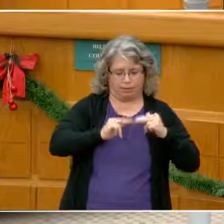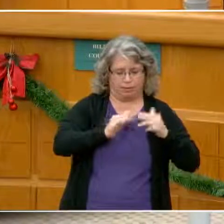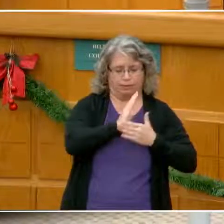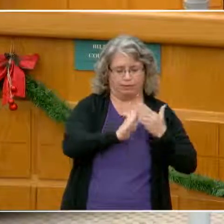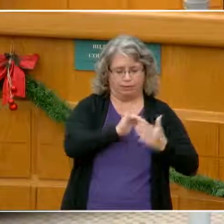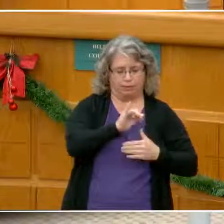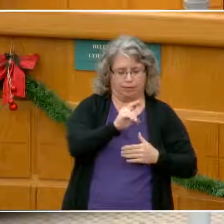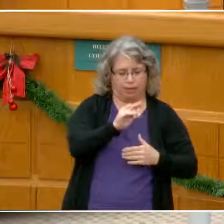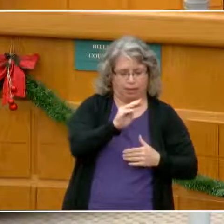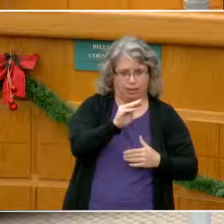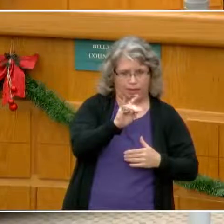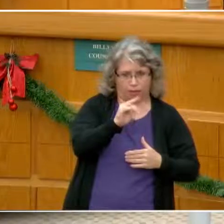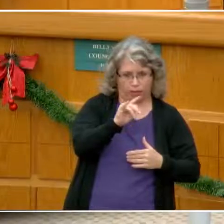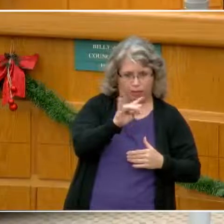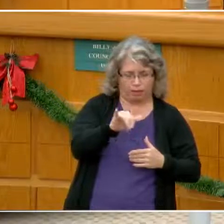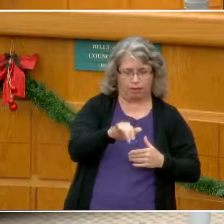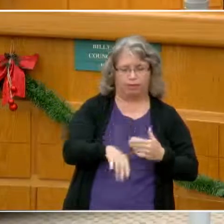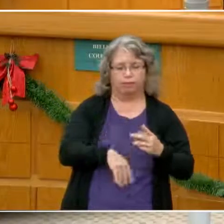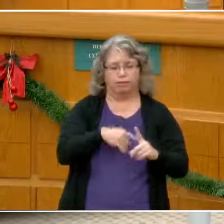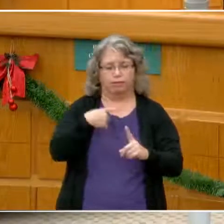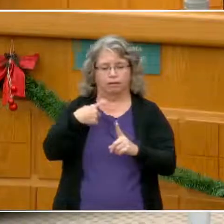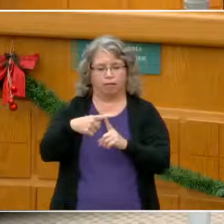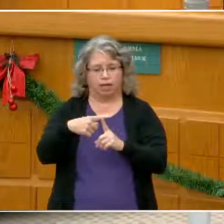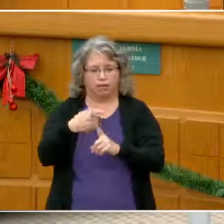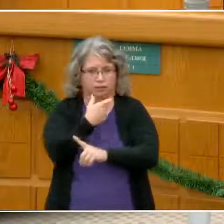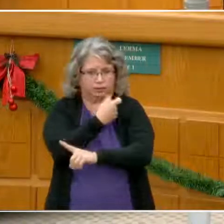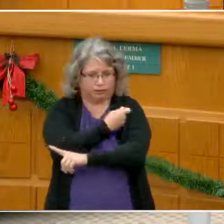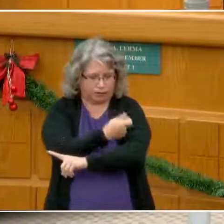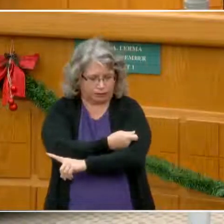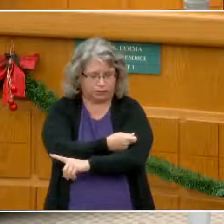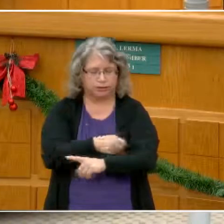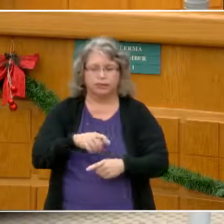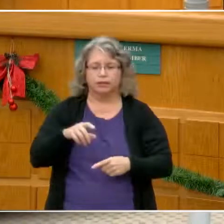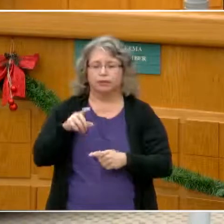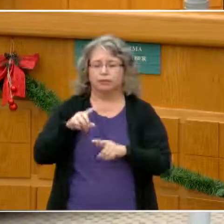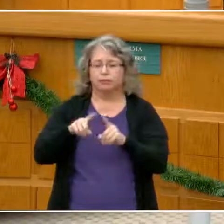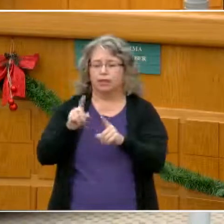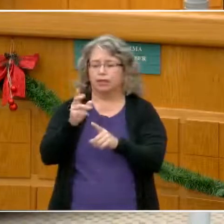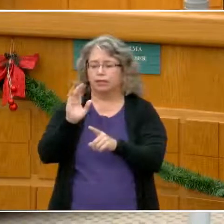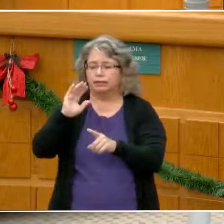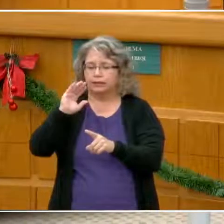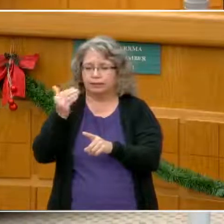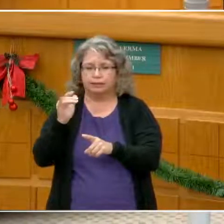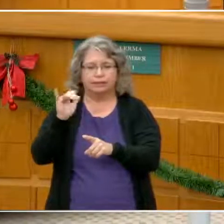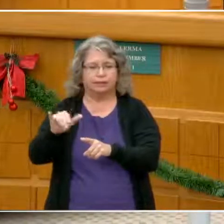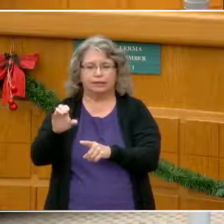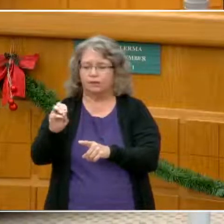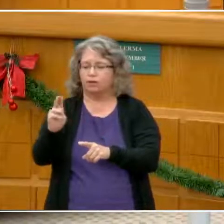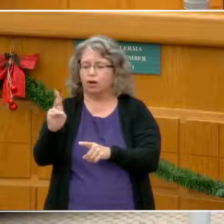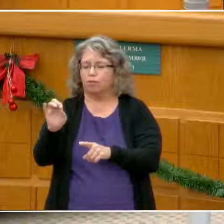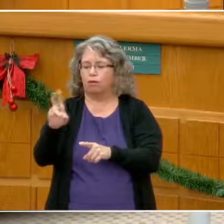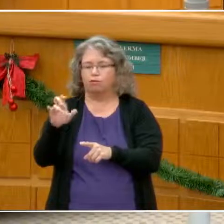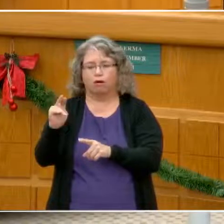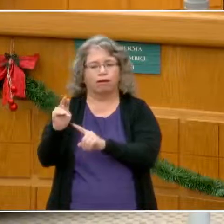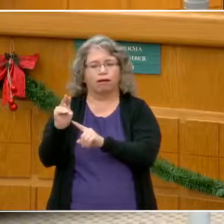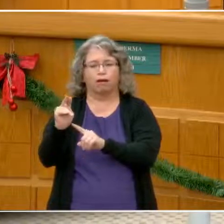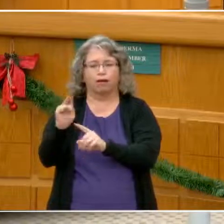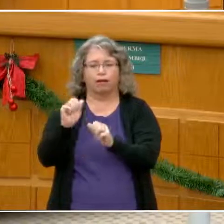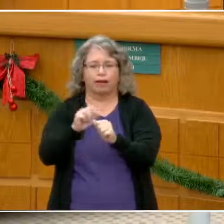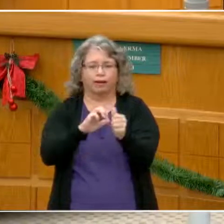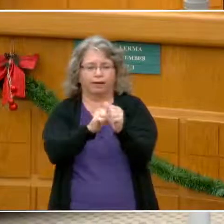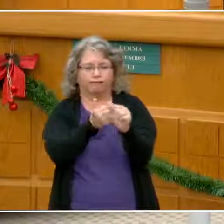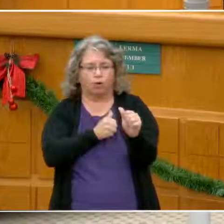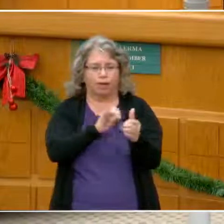as well. So again, we're going to continue pushing vaccinations to thwart this disease